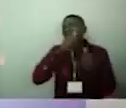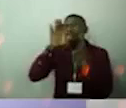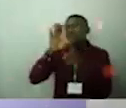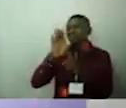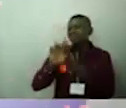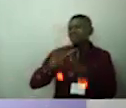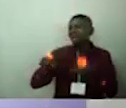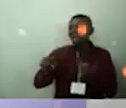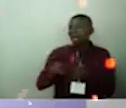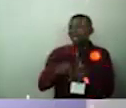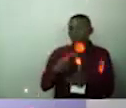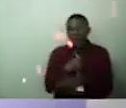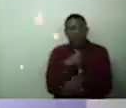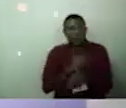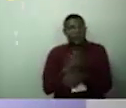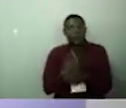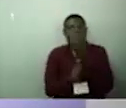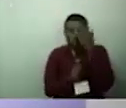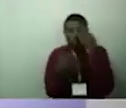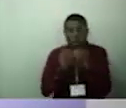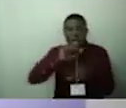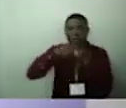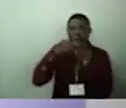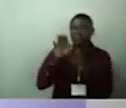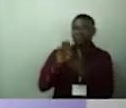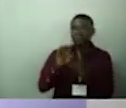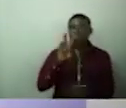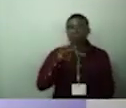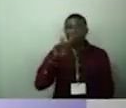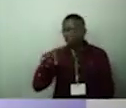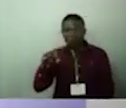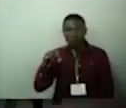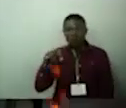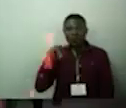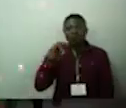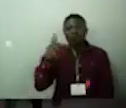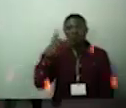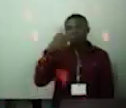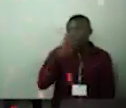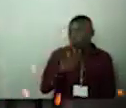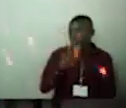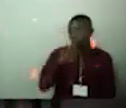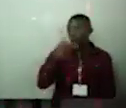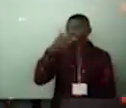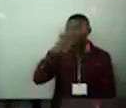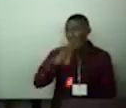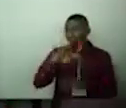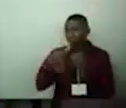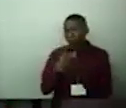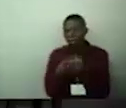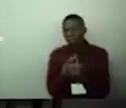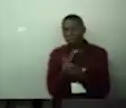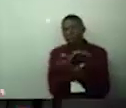But as he goes on to let us know about the city, verse 22 to 24 and 26 that I read, some few